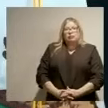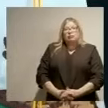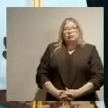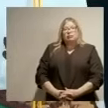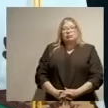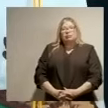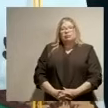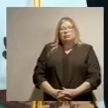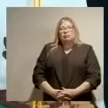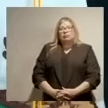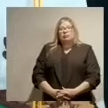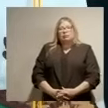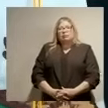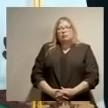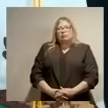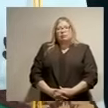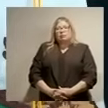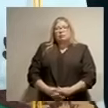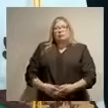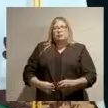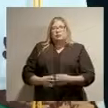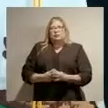Okay.